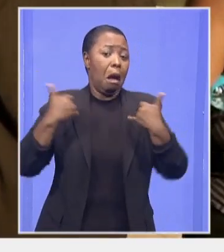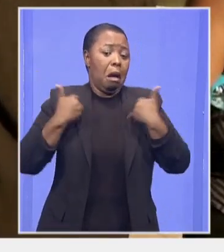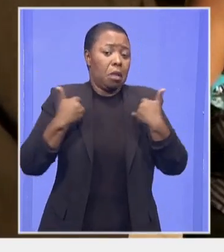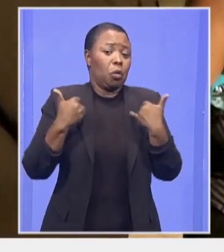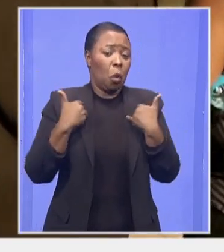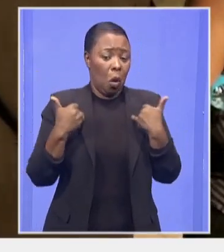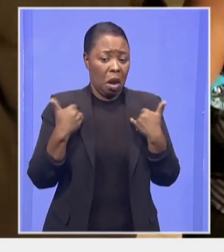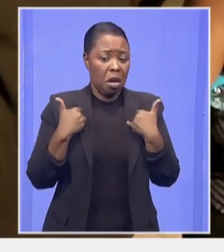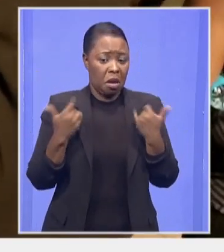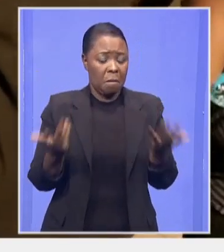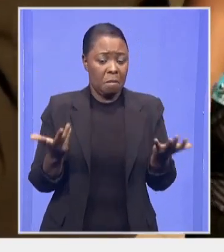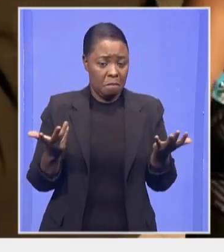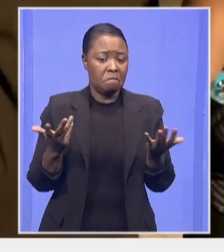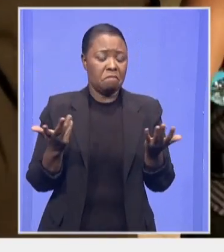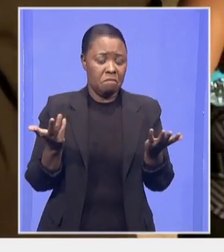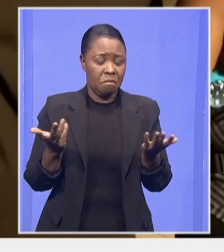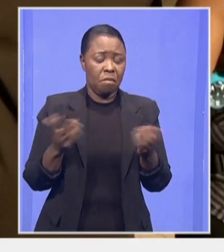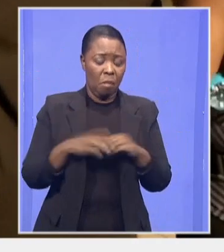very quite